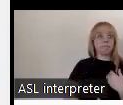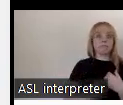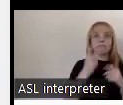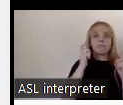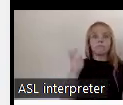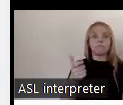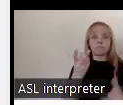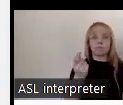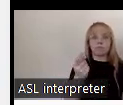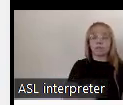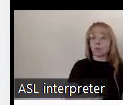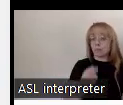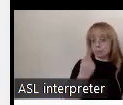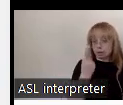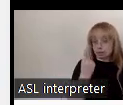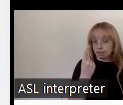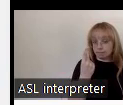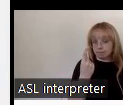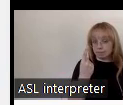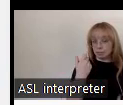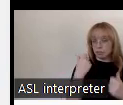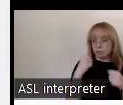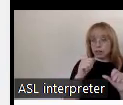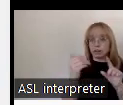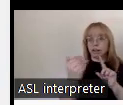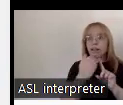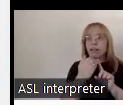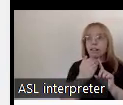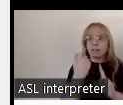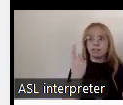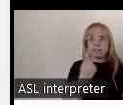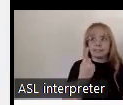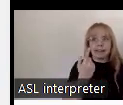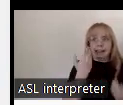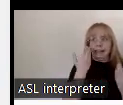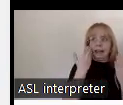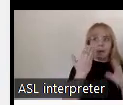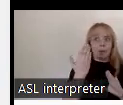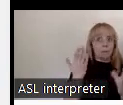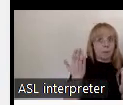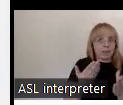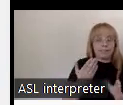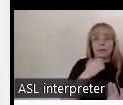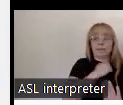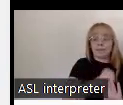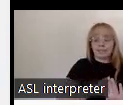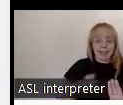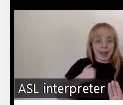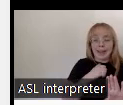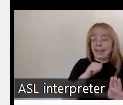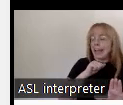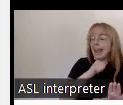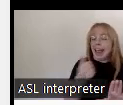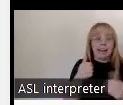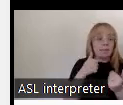one of whom is attempting to notify me of something, and I don't know what that is yet. So I apologize for any